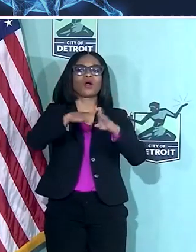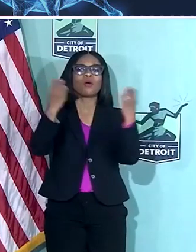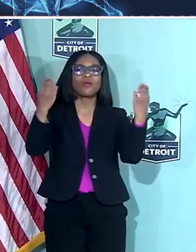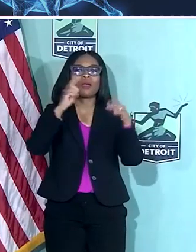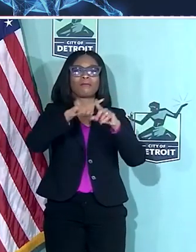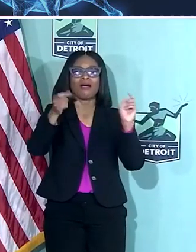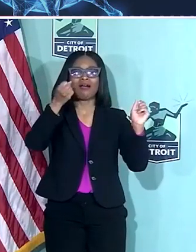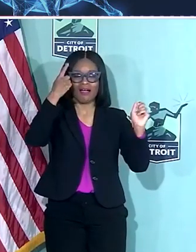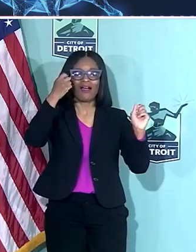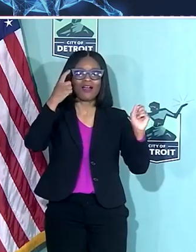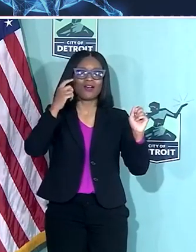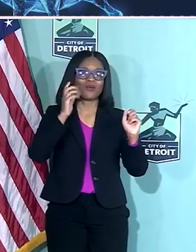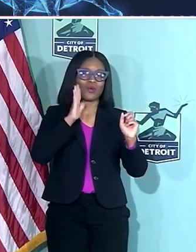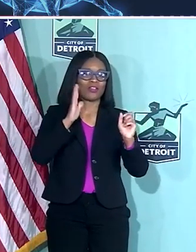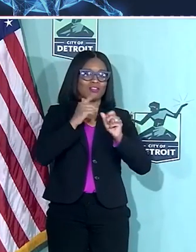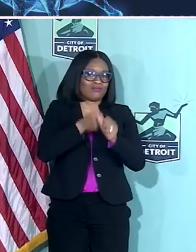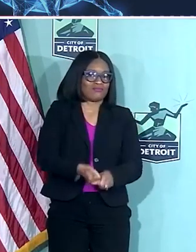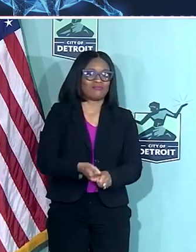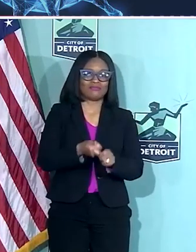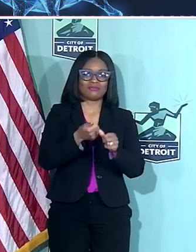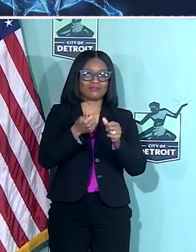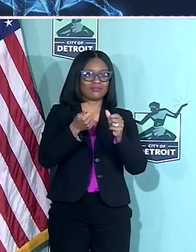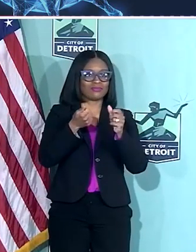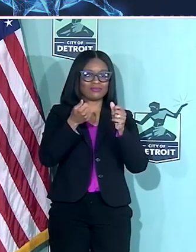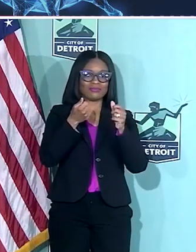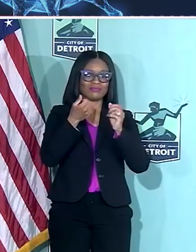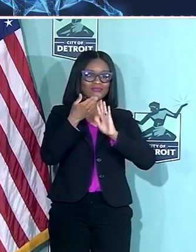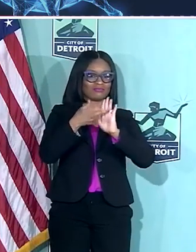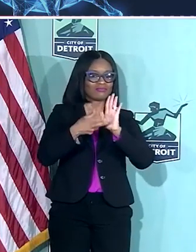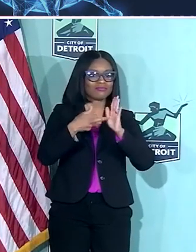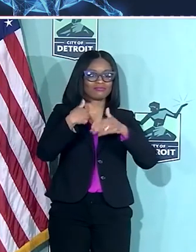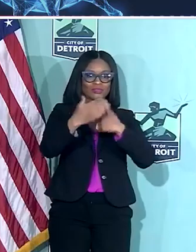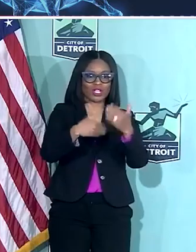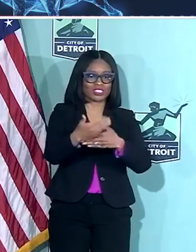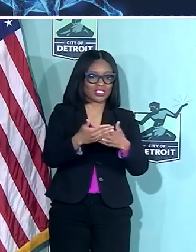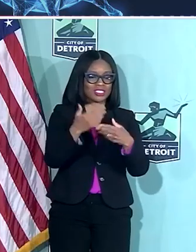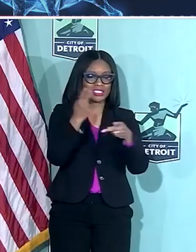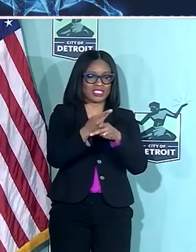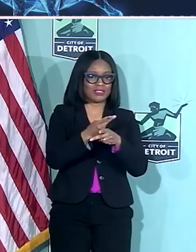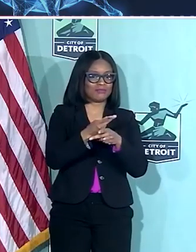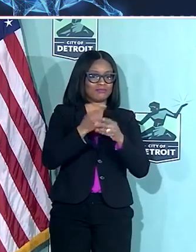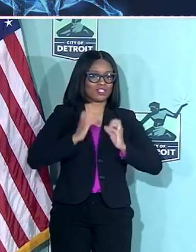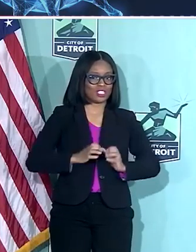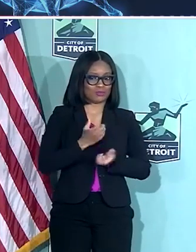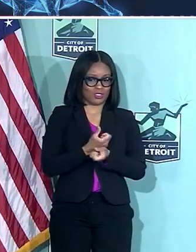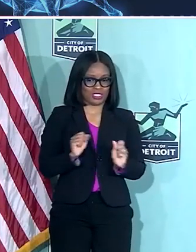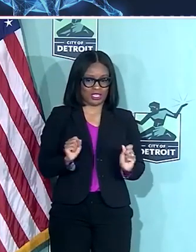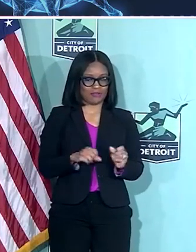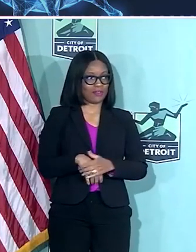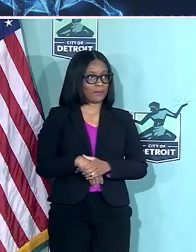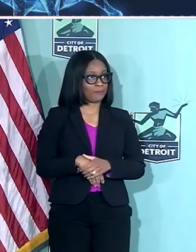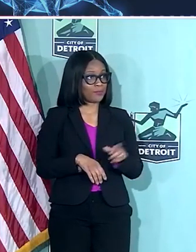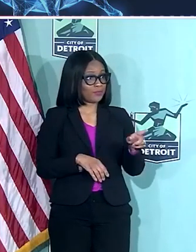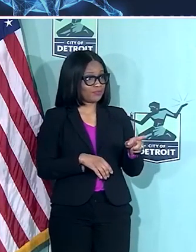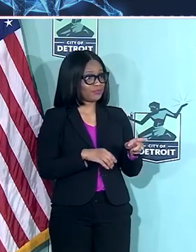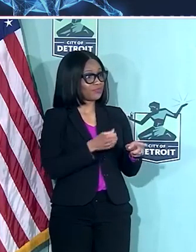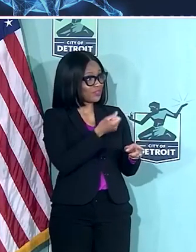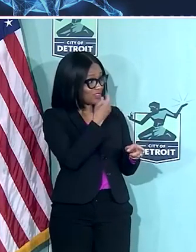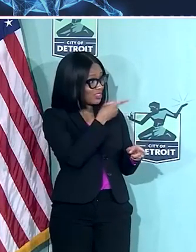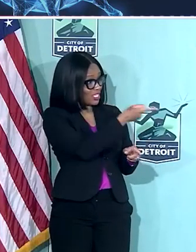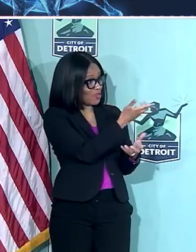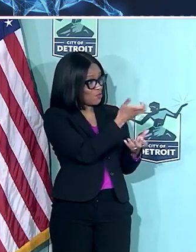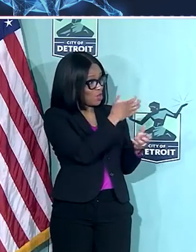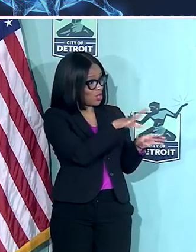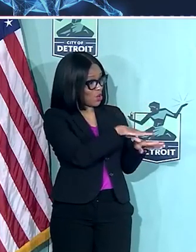will practice every precaution and take every precaution to keep our customers safe. And I understand why Mr. Brown wants to open.